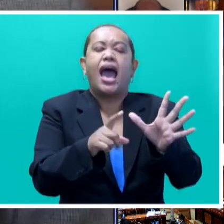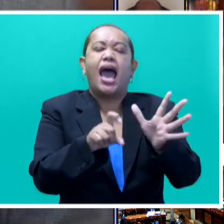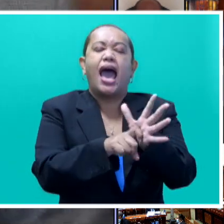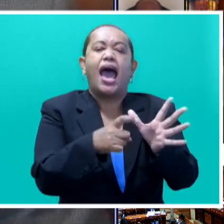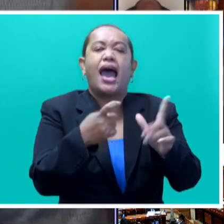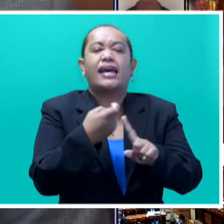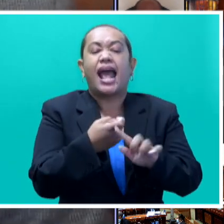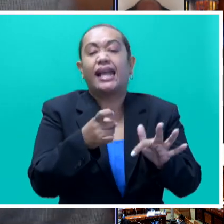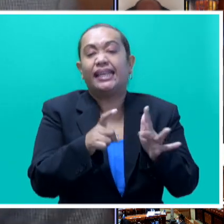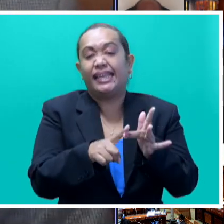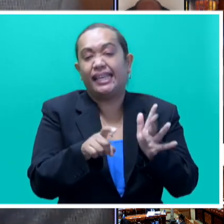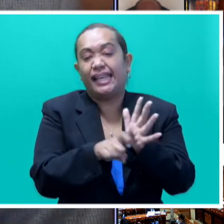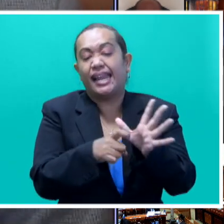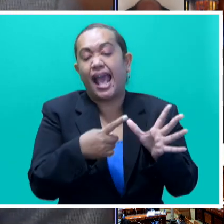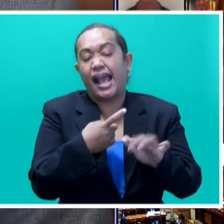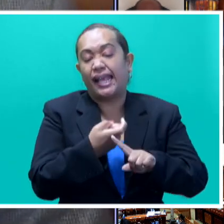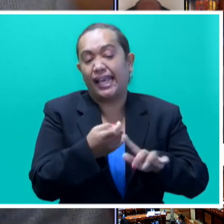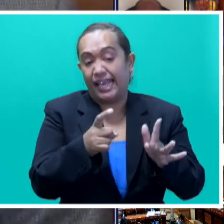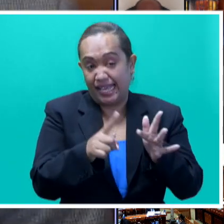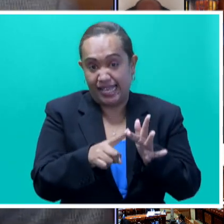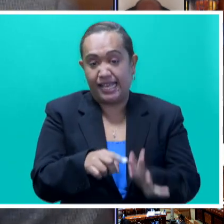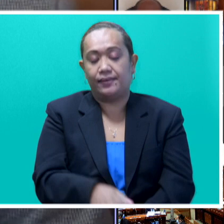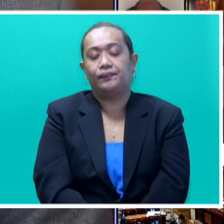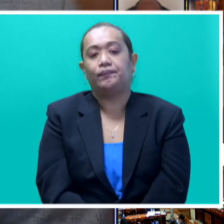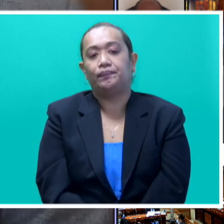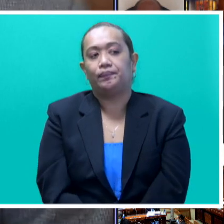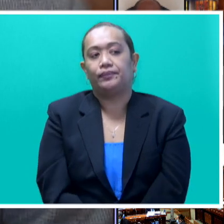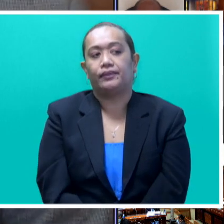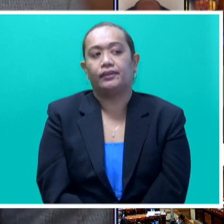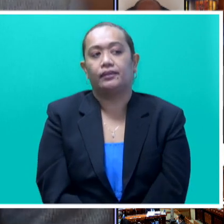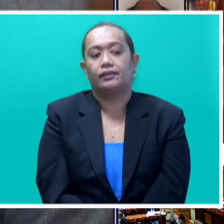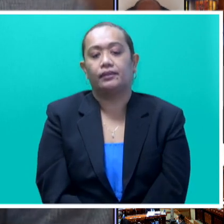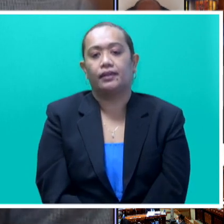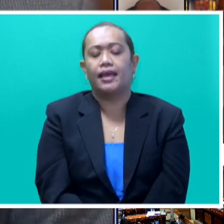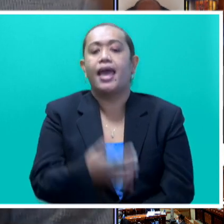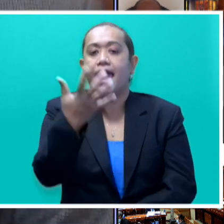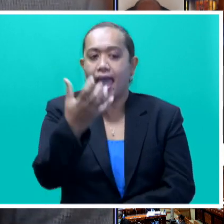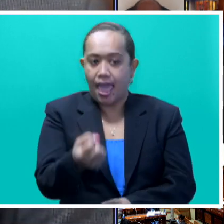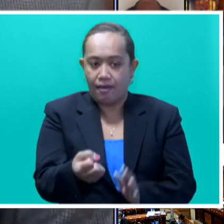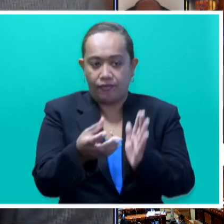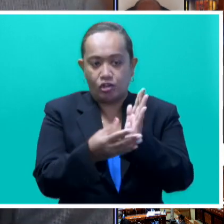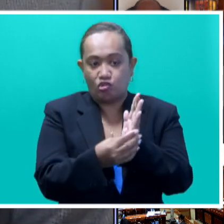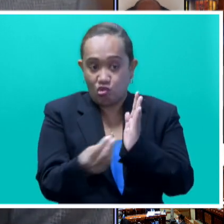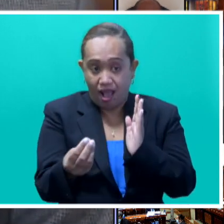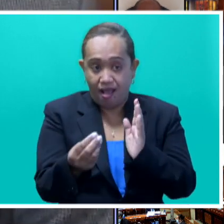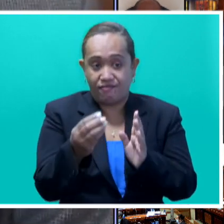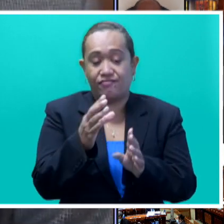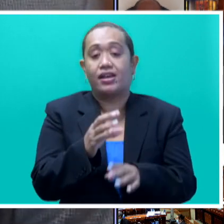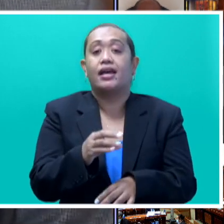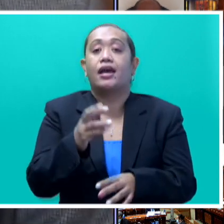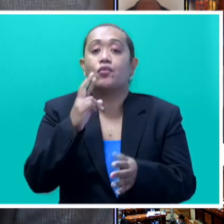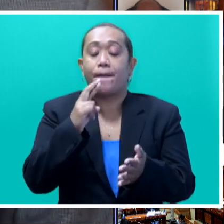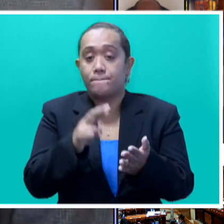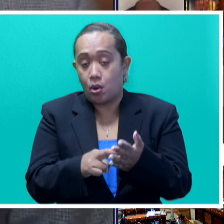Mr. Speaker said draft report was prepared to be presented to